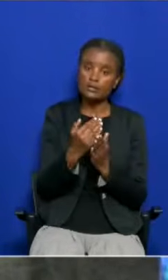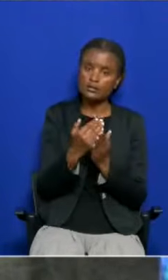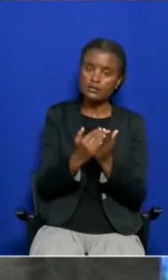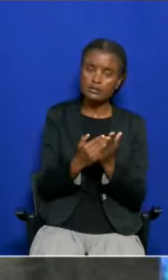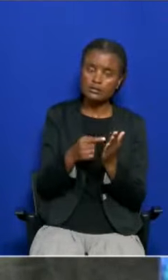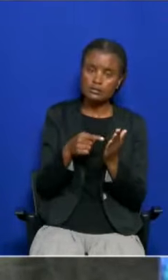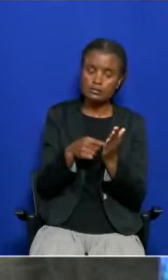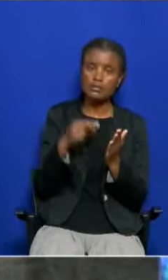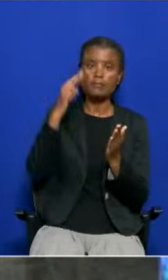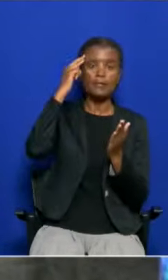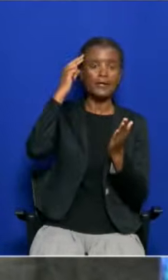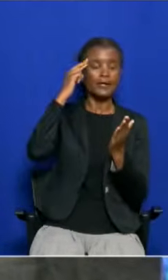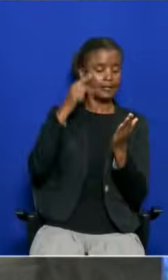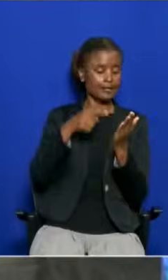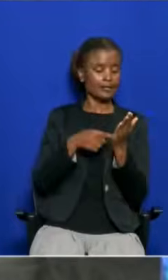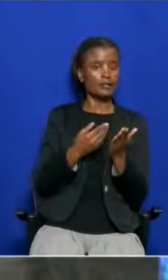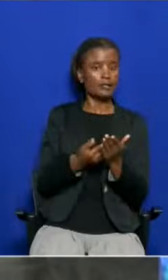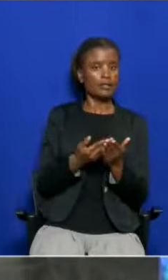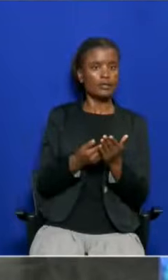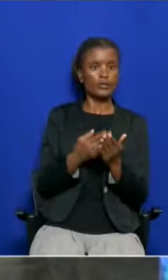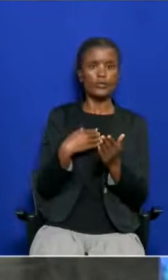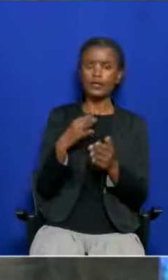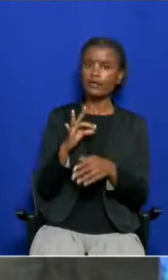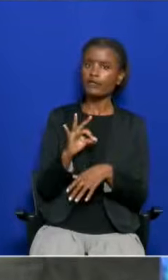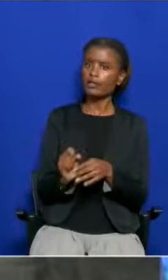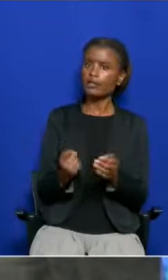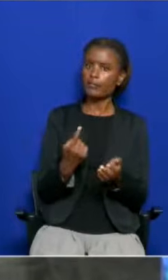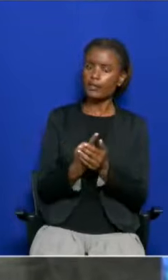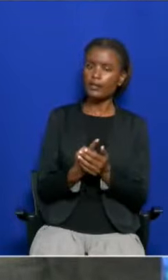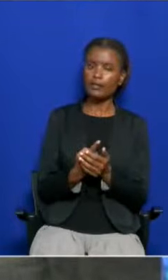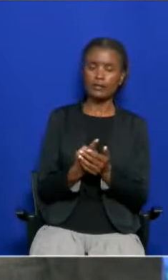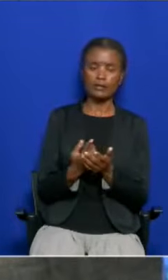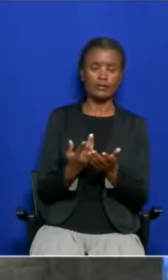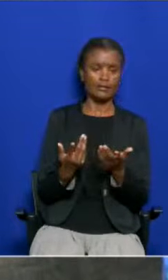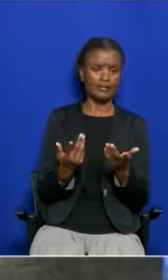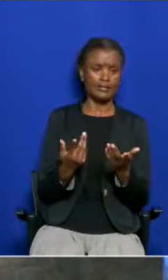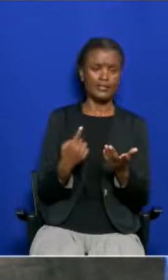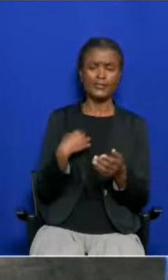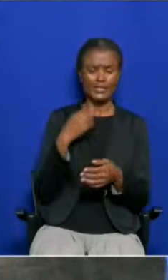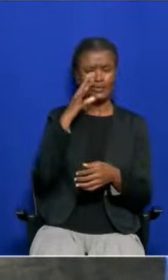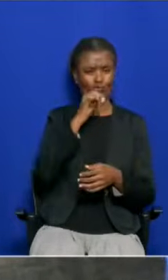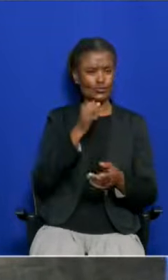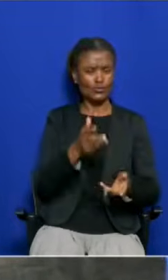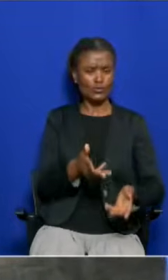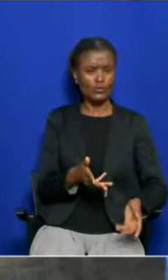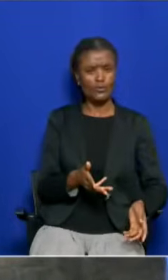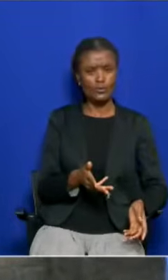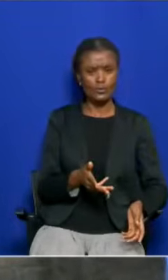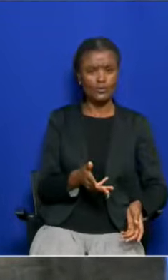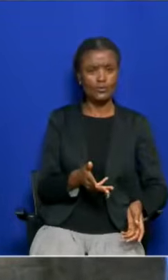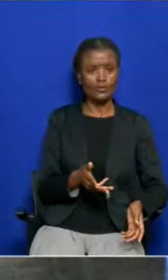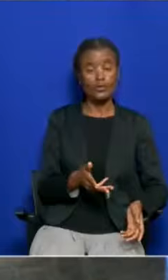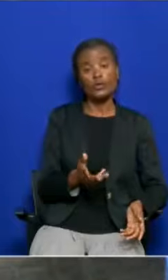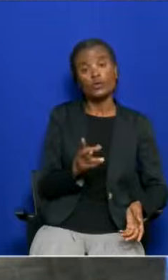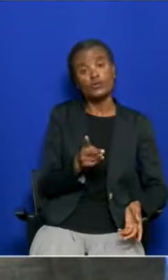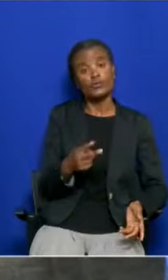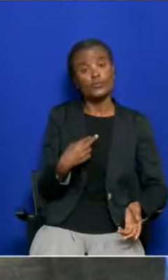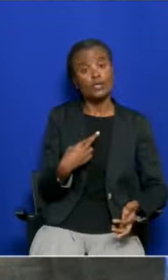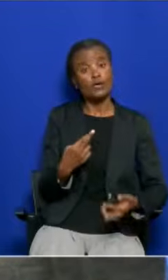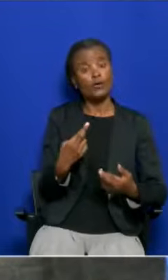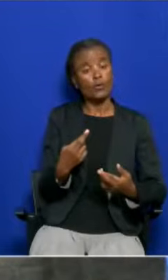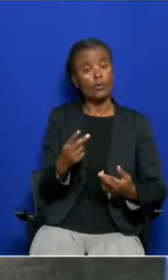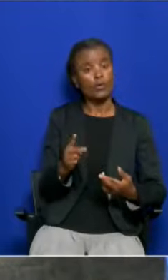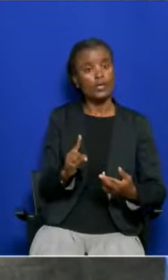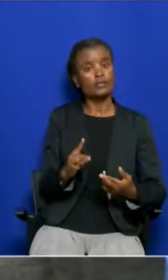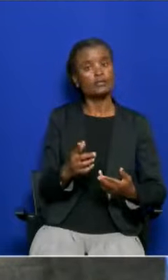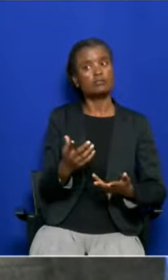day that I assume, and with hope, that it's not every day that you